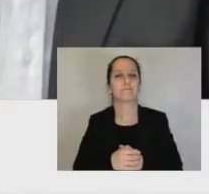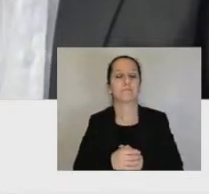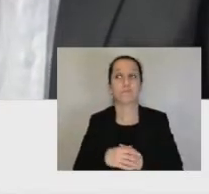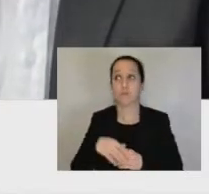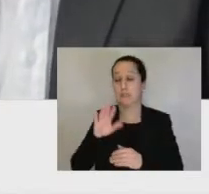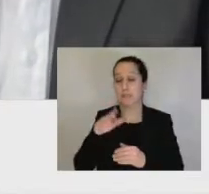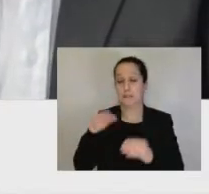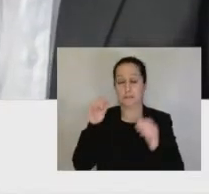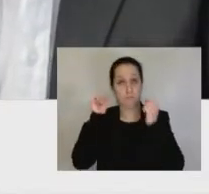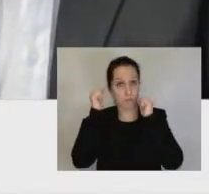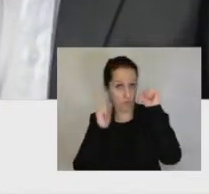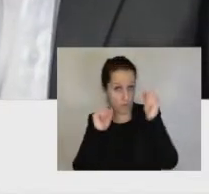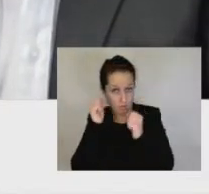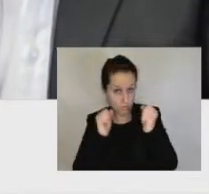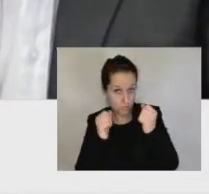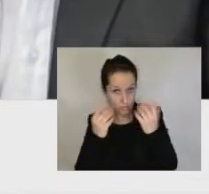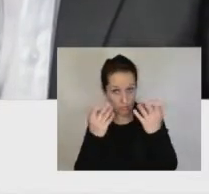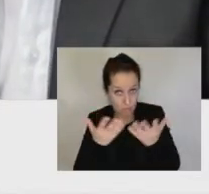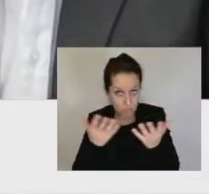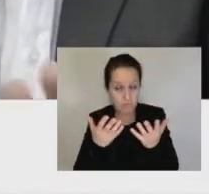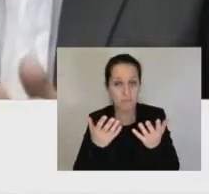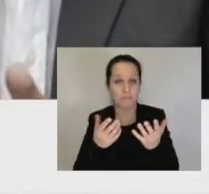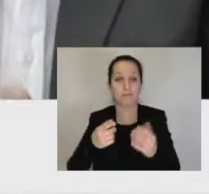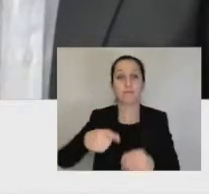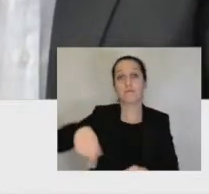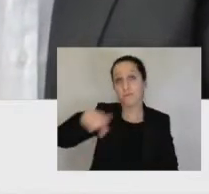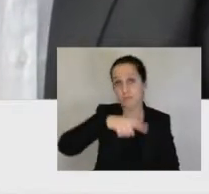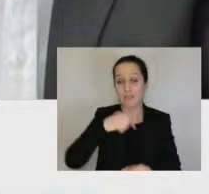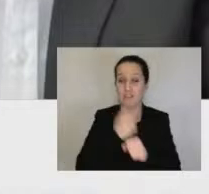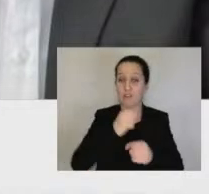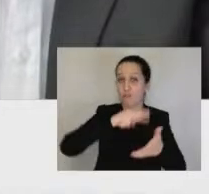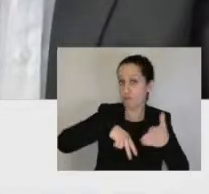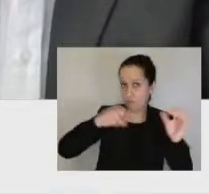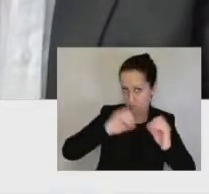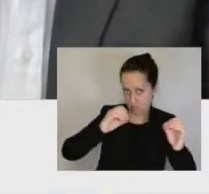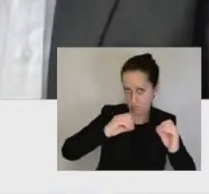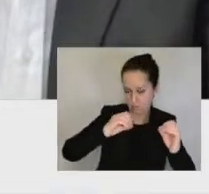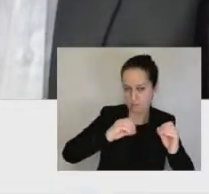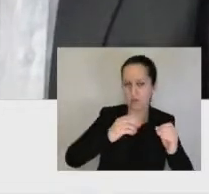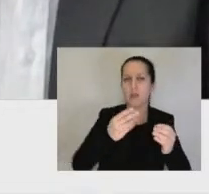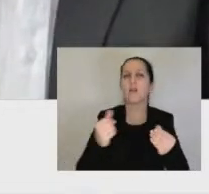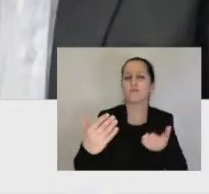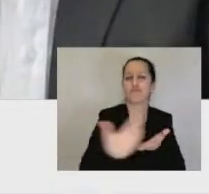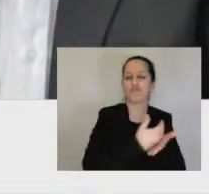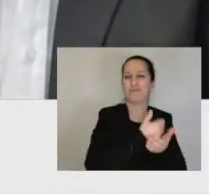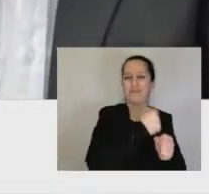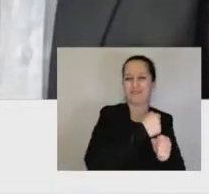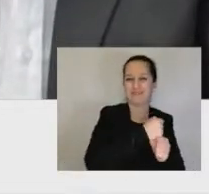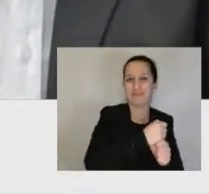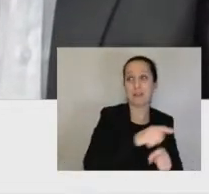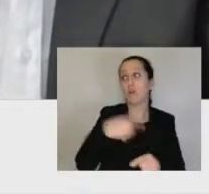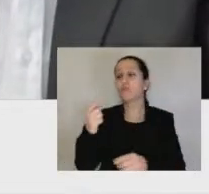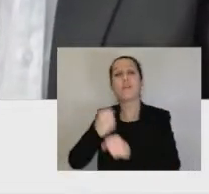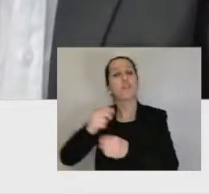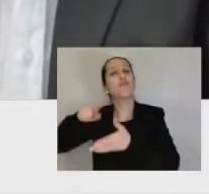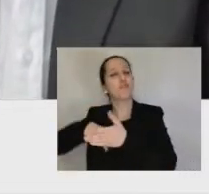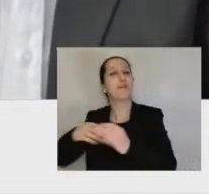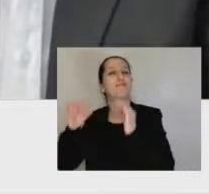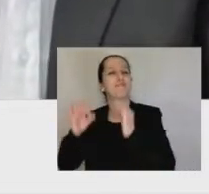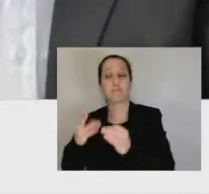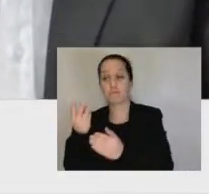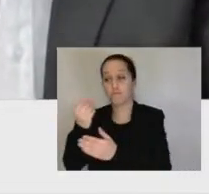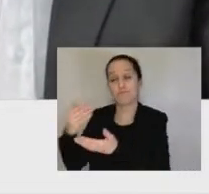rates. And what's even more alarming is that the income of the formal versus